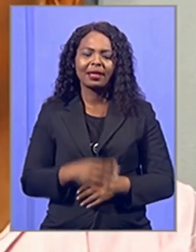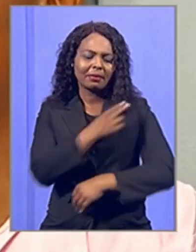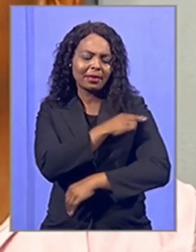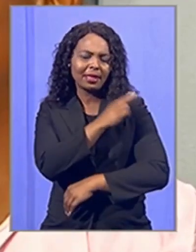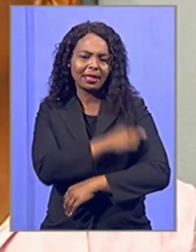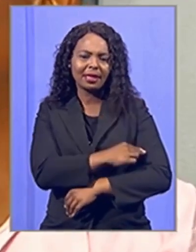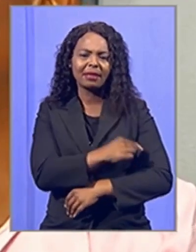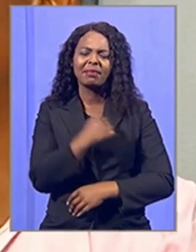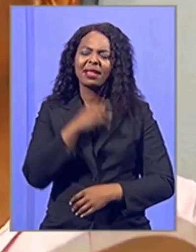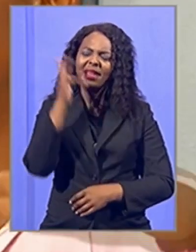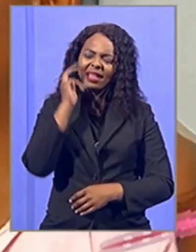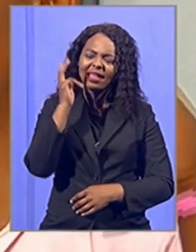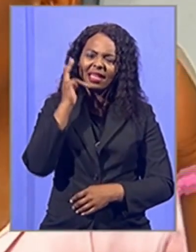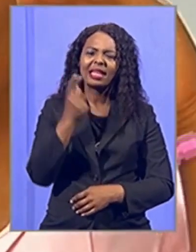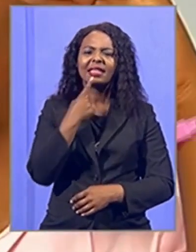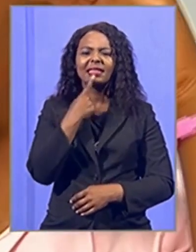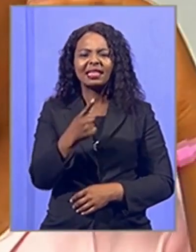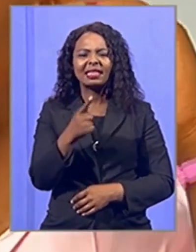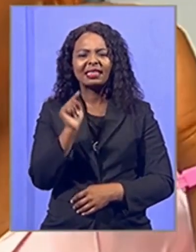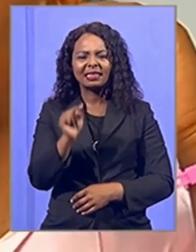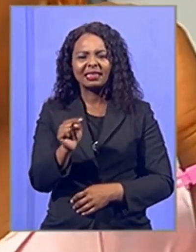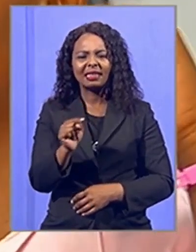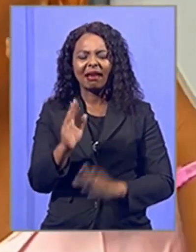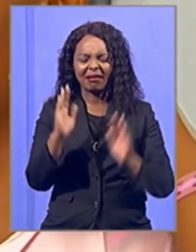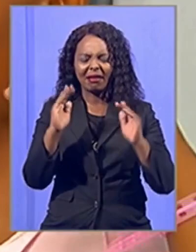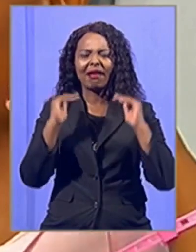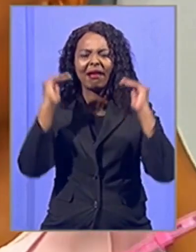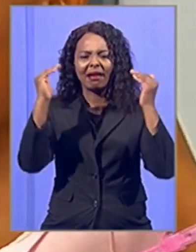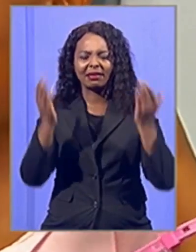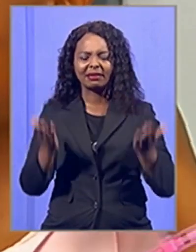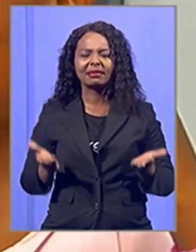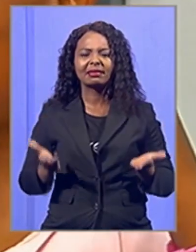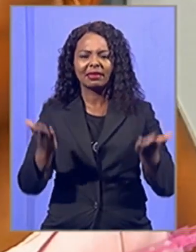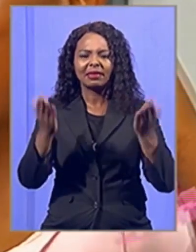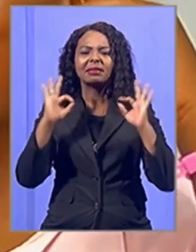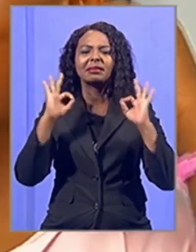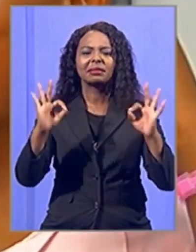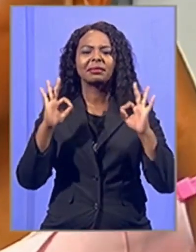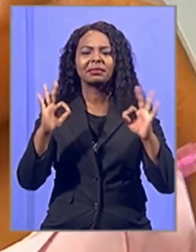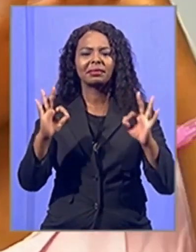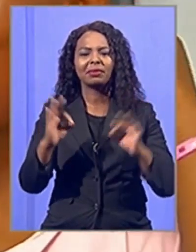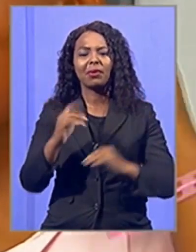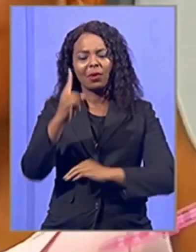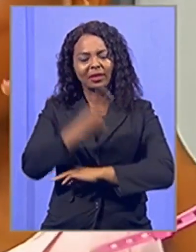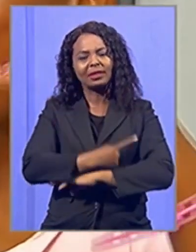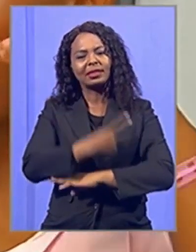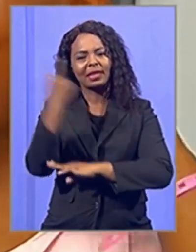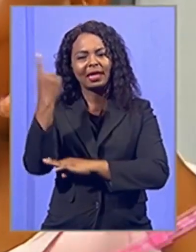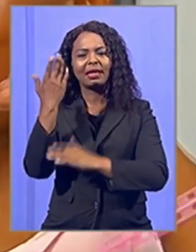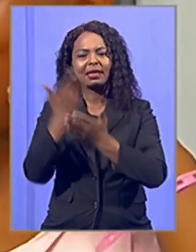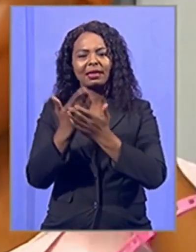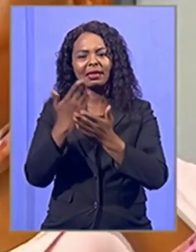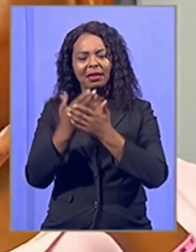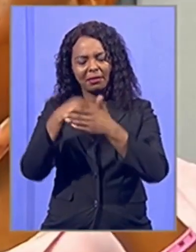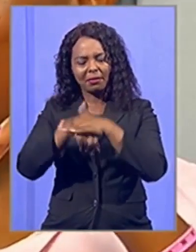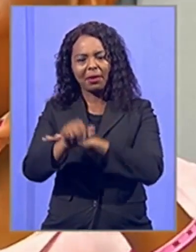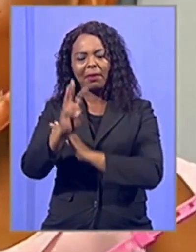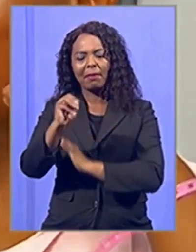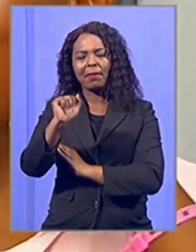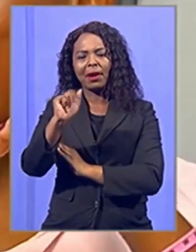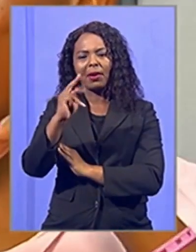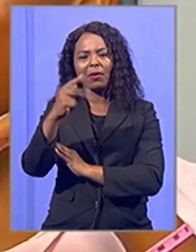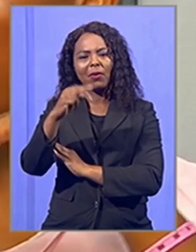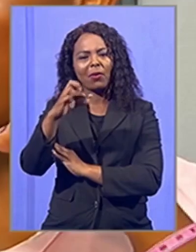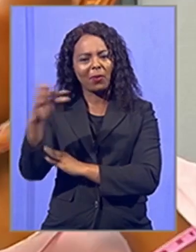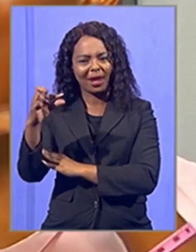ba reng se gore se haya ke dumo re ka le lengwe la matšatšing ka no ka ya mankweng ka belegela mankweng